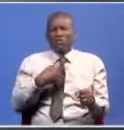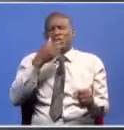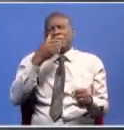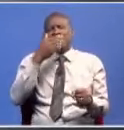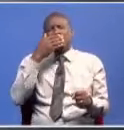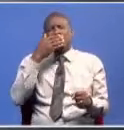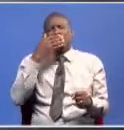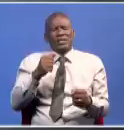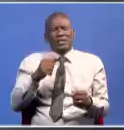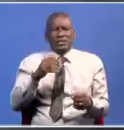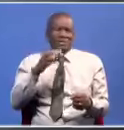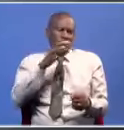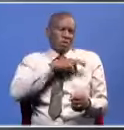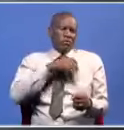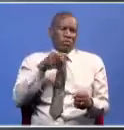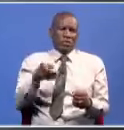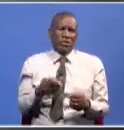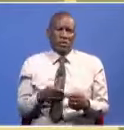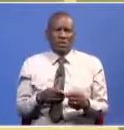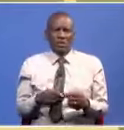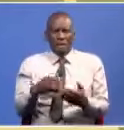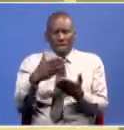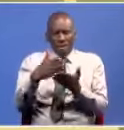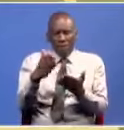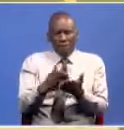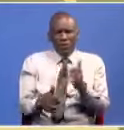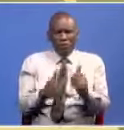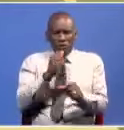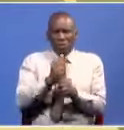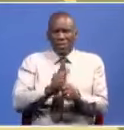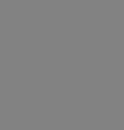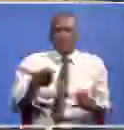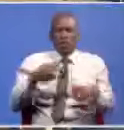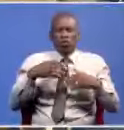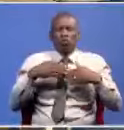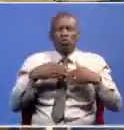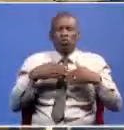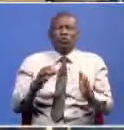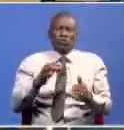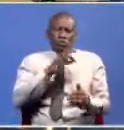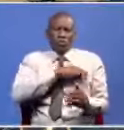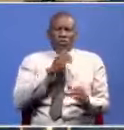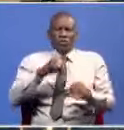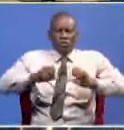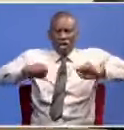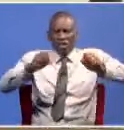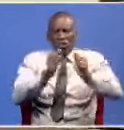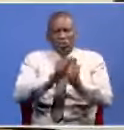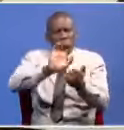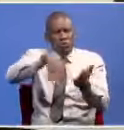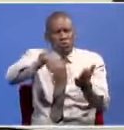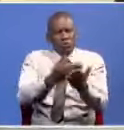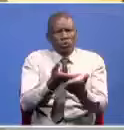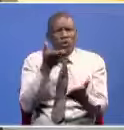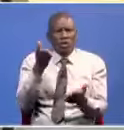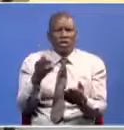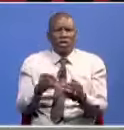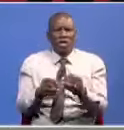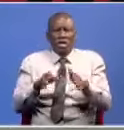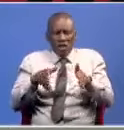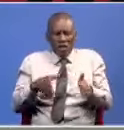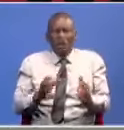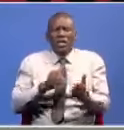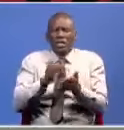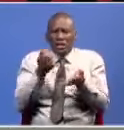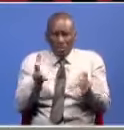this. Kulingana naye, vipengee vinavyofanya Kenya kupoteza iwapo itakubaliana na pendekezo hilo lilivyo kwa